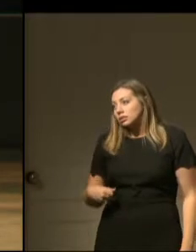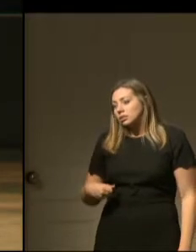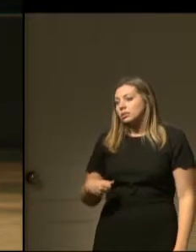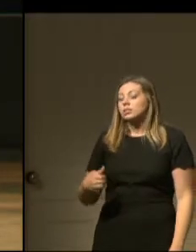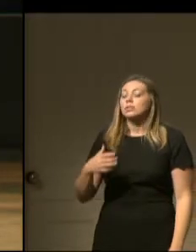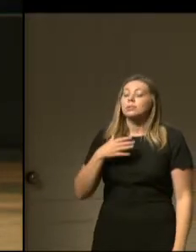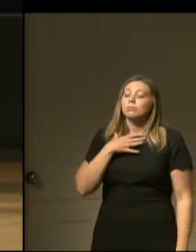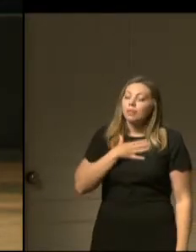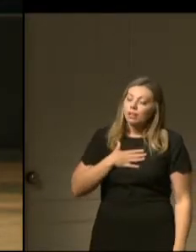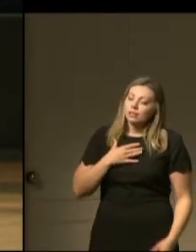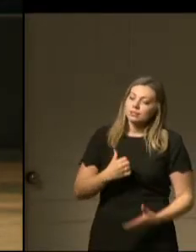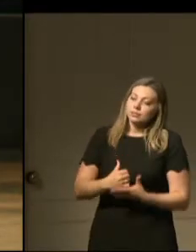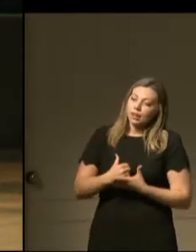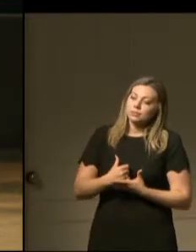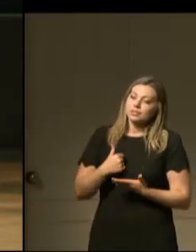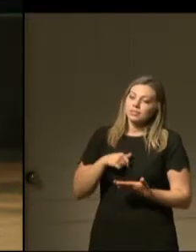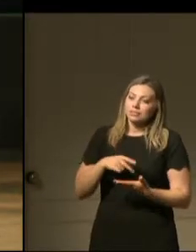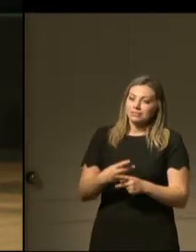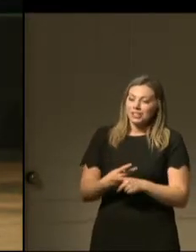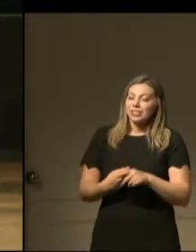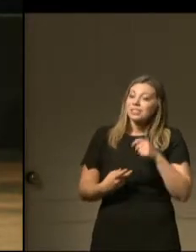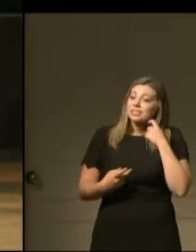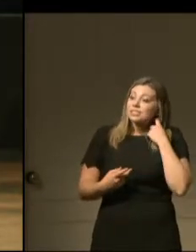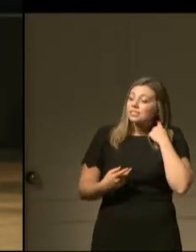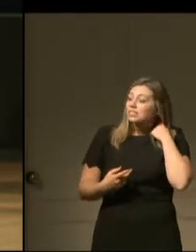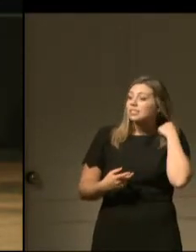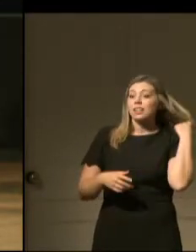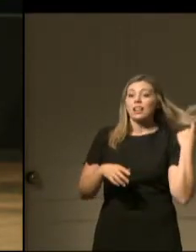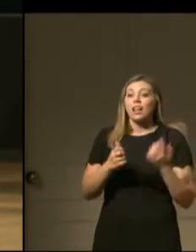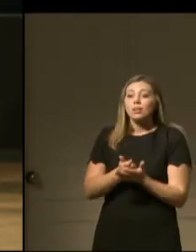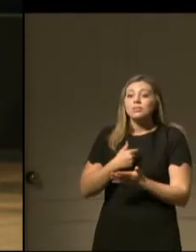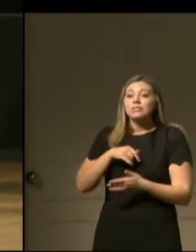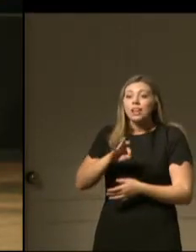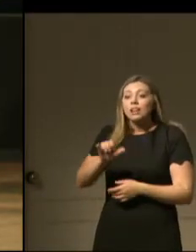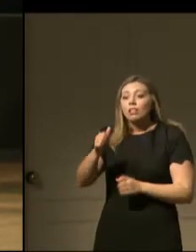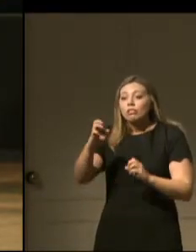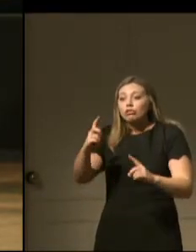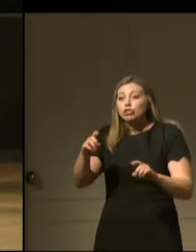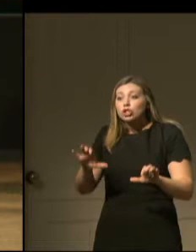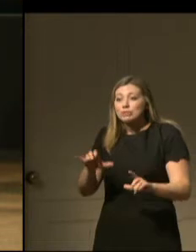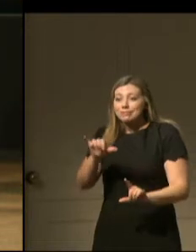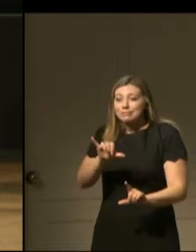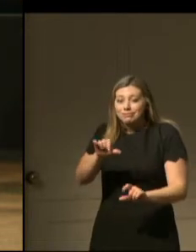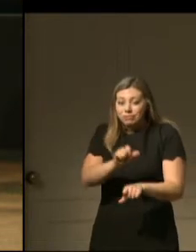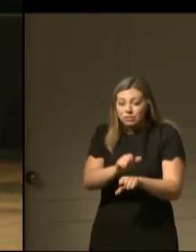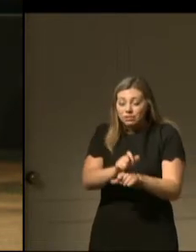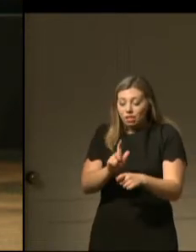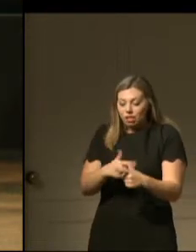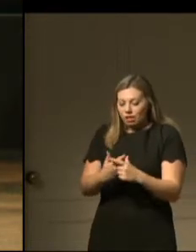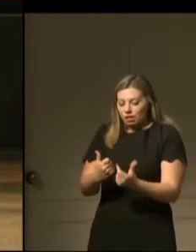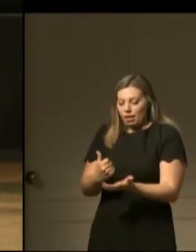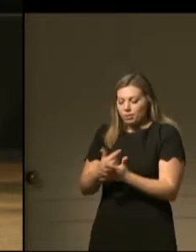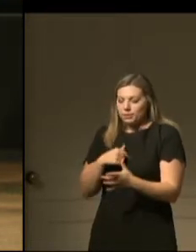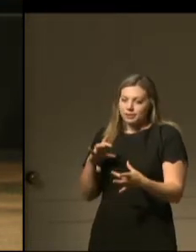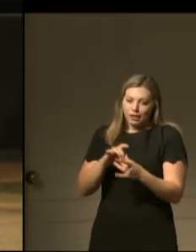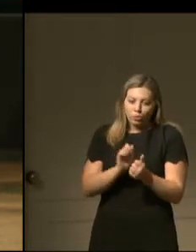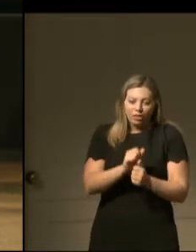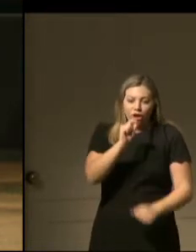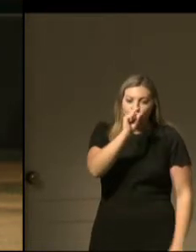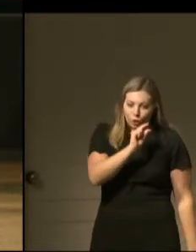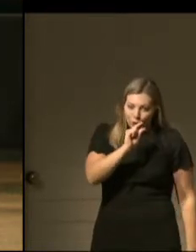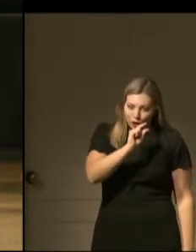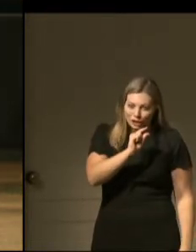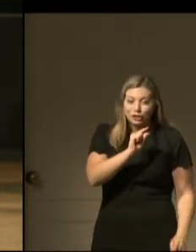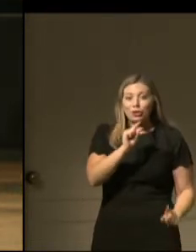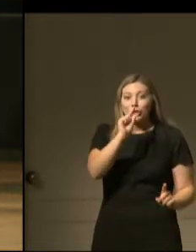Please help us find, like, help me find the other educators that are doing this work. And then help me get connected to Google so